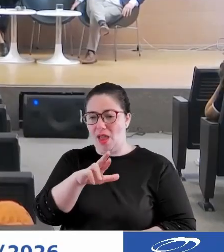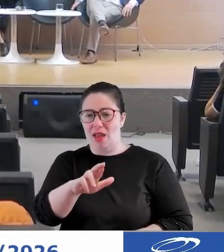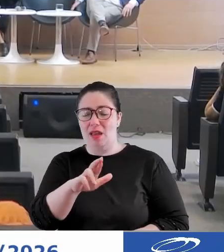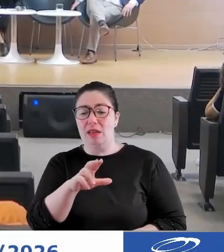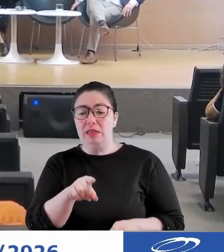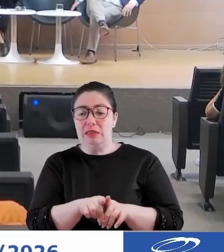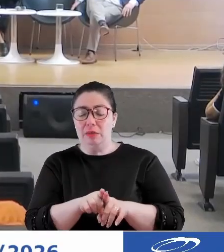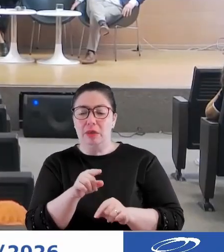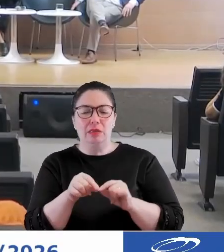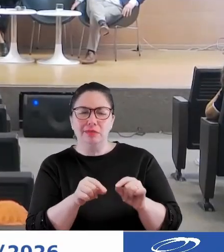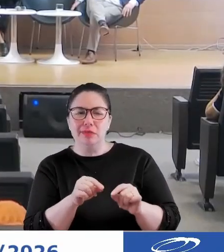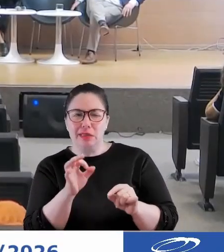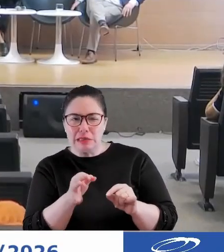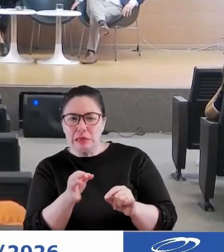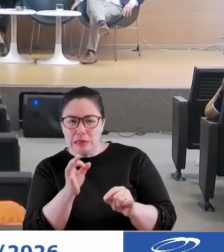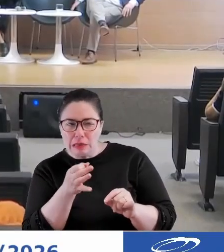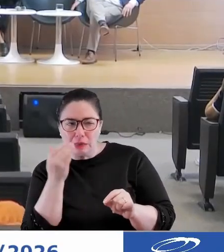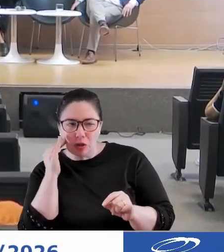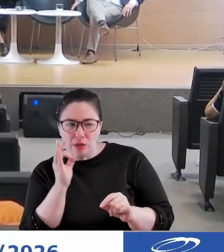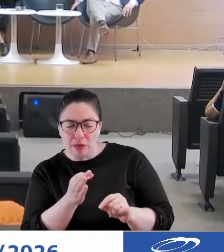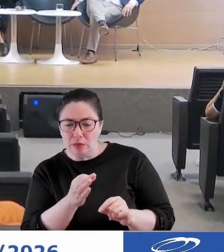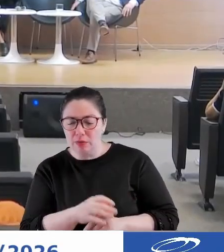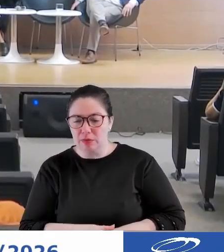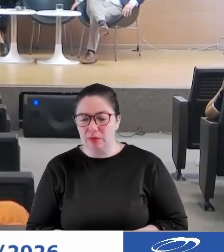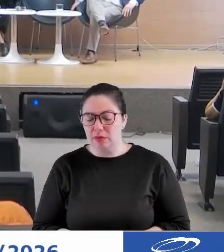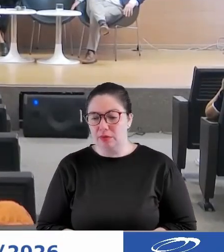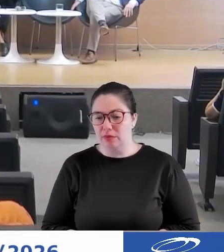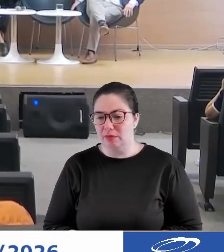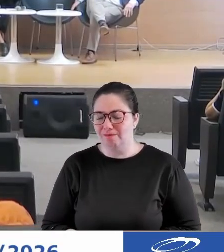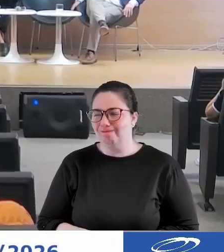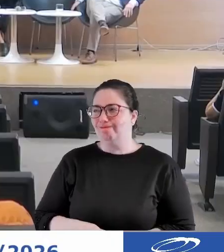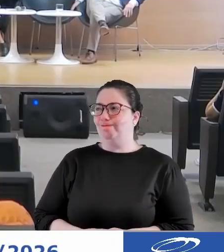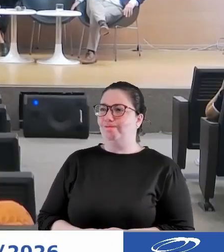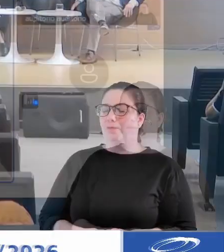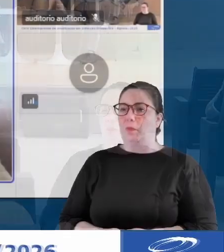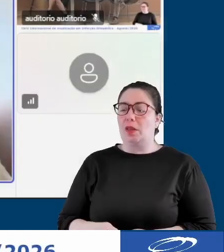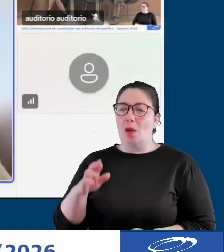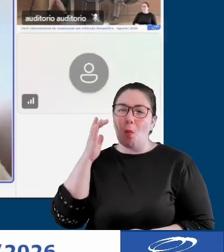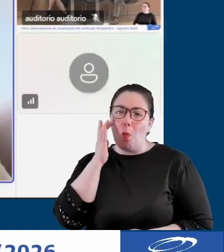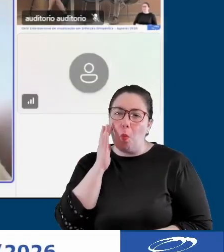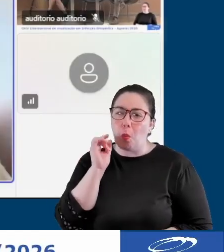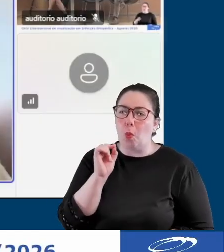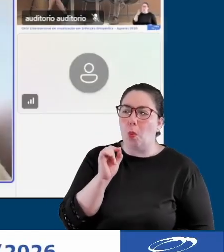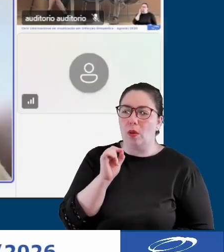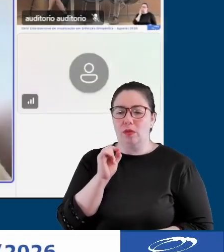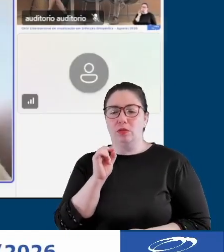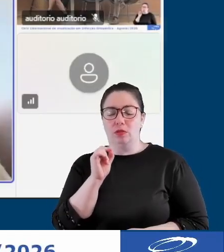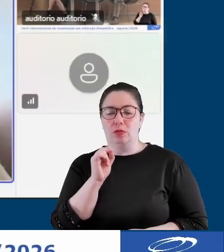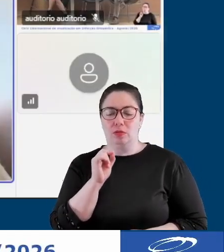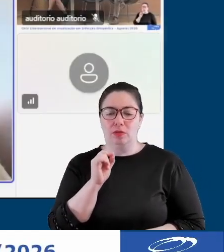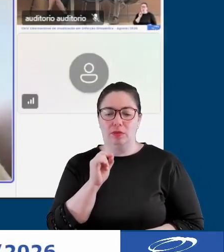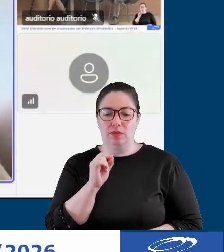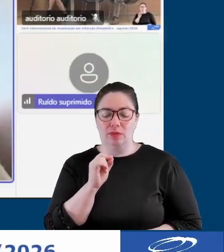profile. That's it. That's what you said. I think that molecule size and protein binding plays a big role in